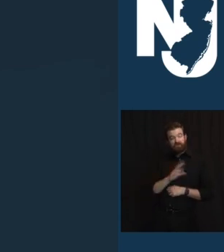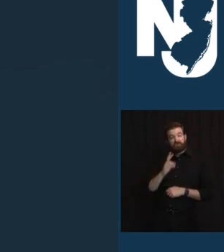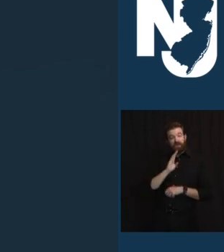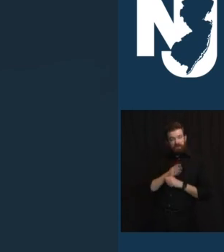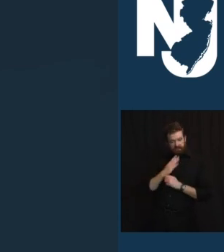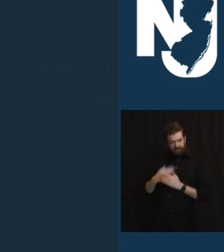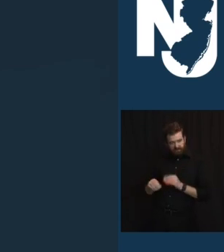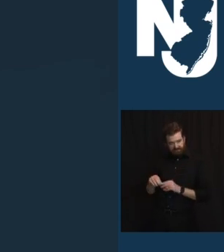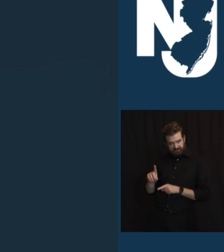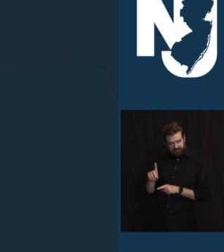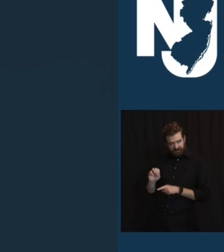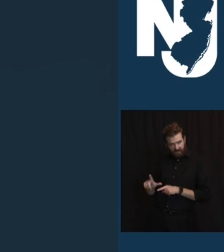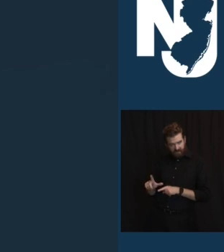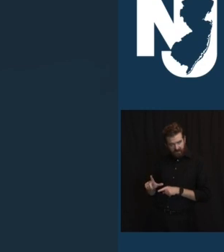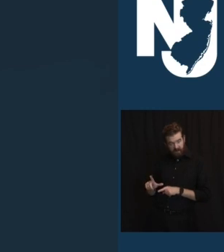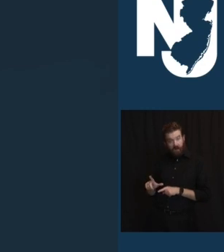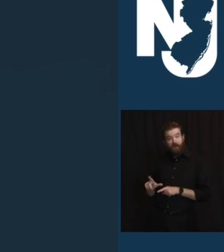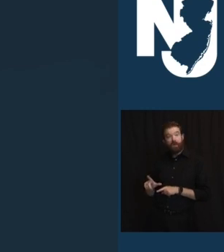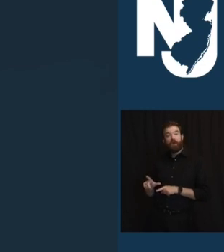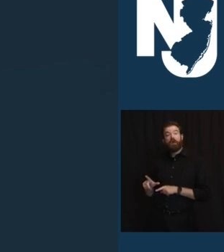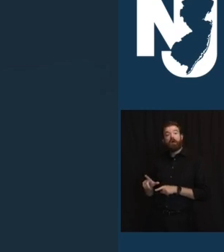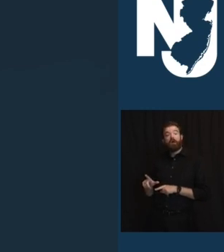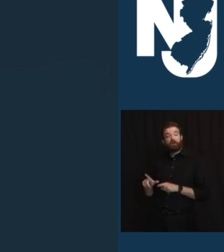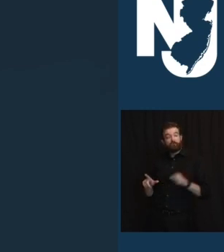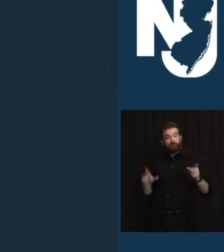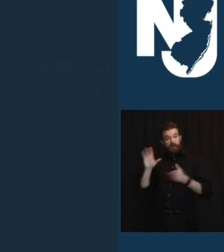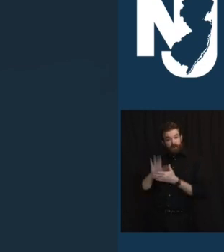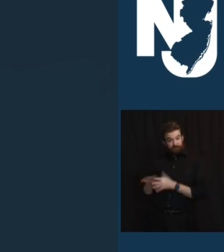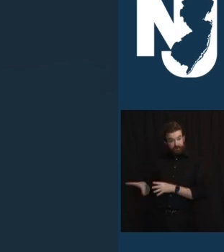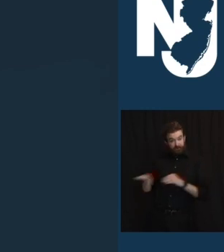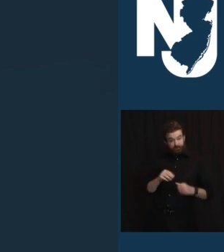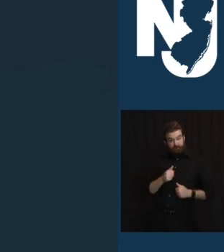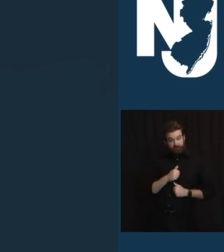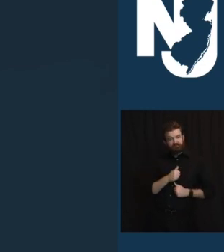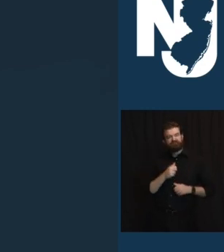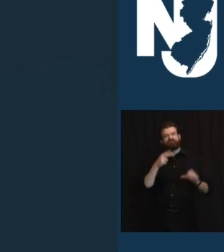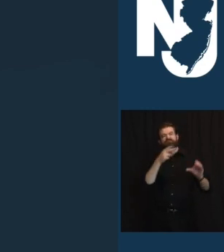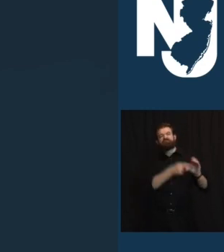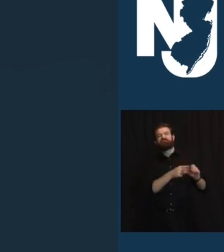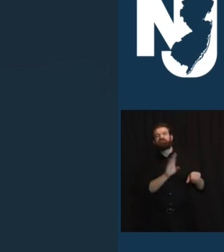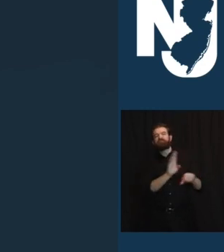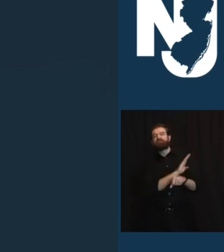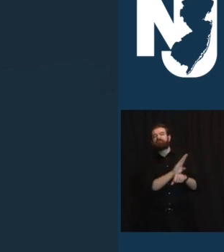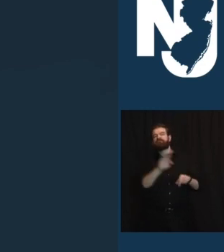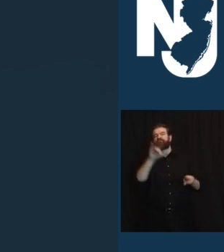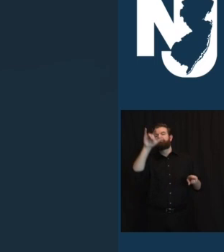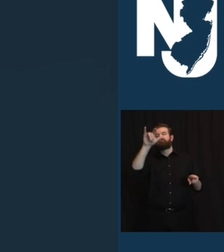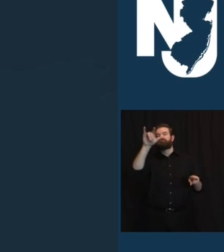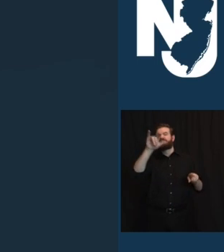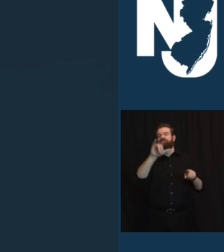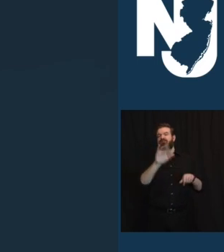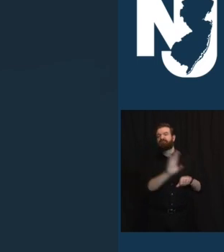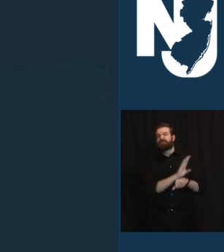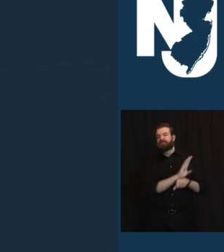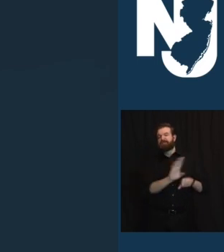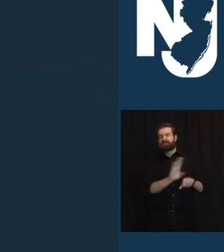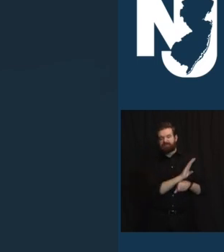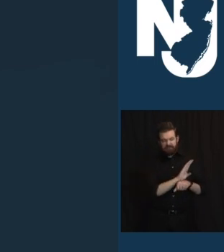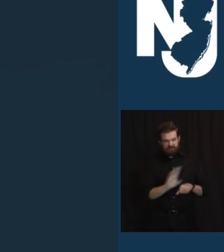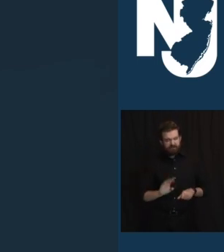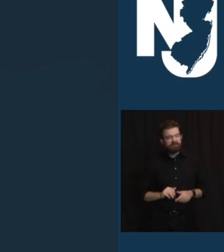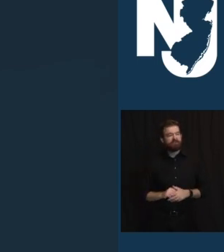commercial airlines, the family found its final destination in Westfield in 1961, and Jim and